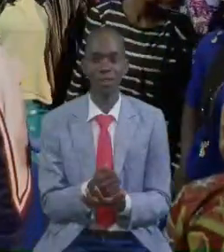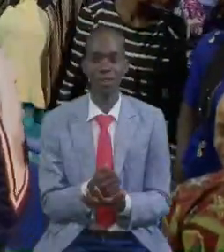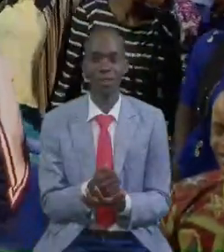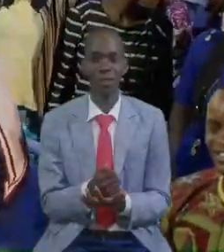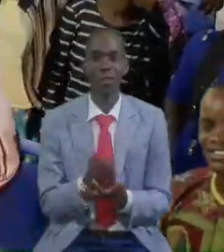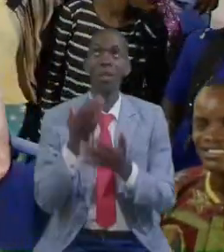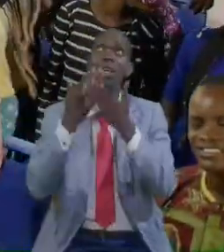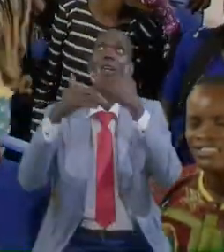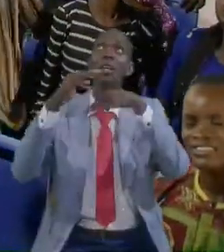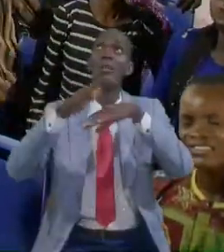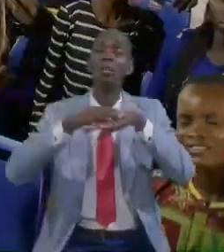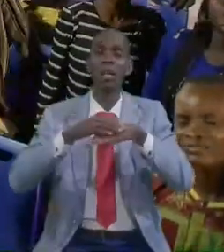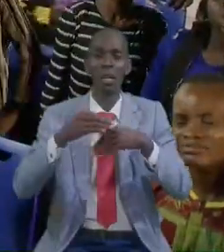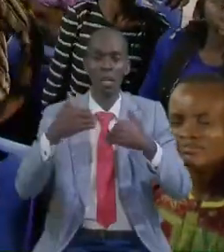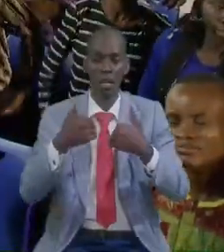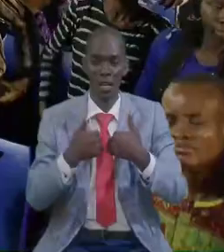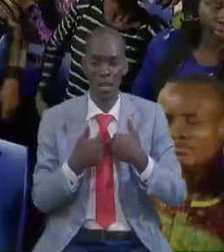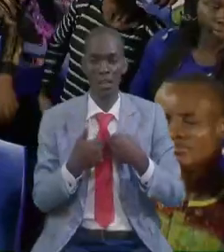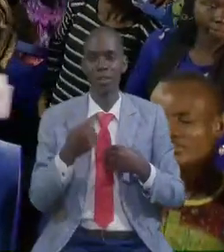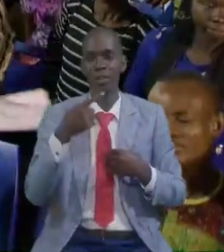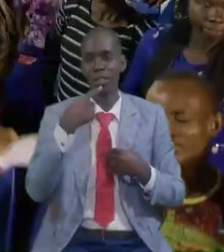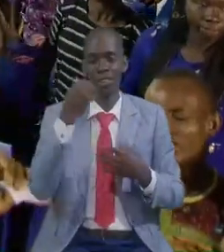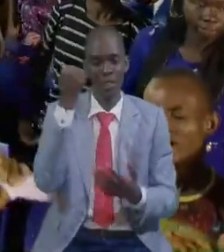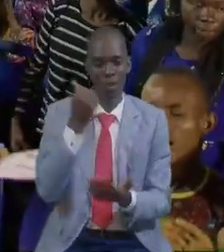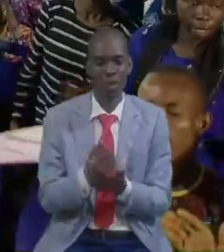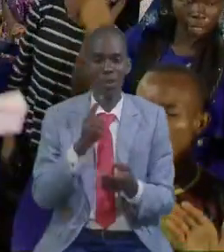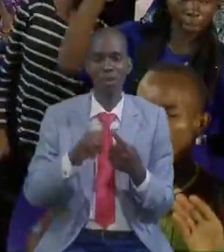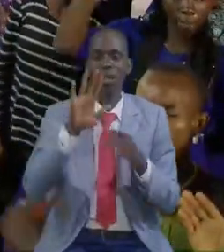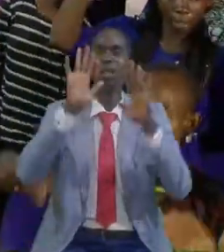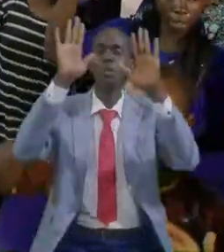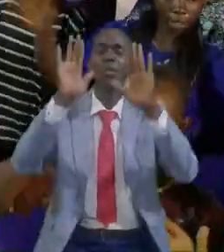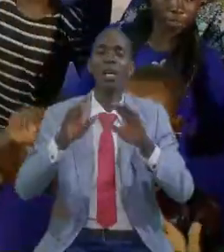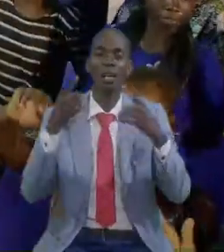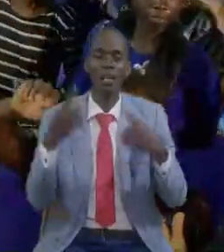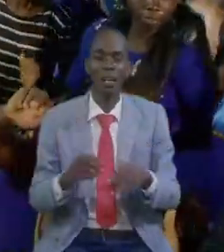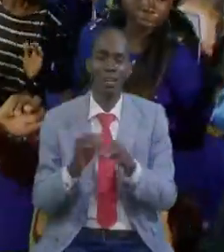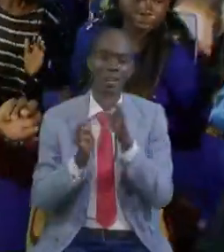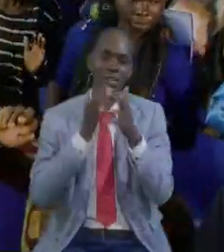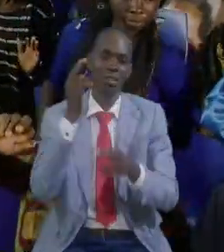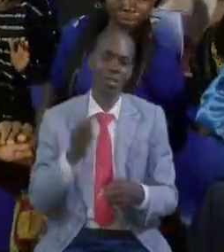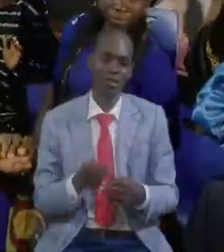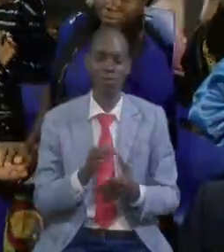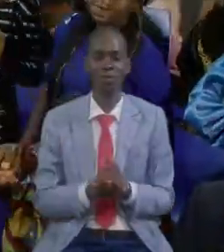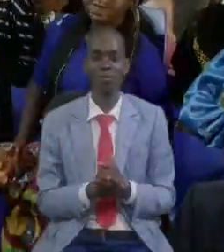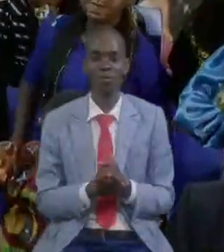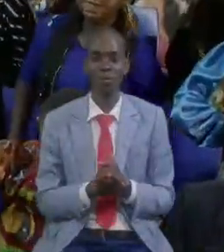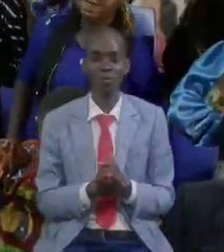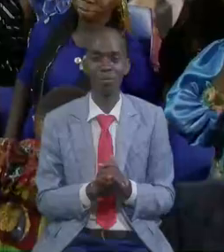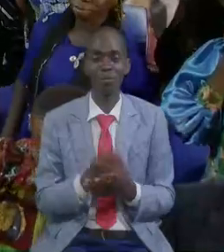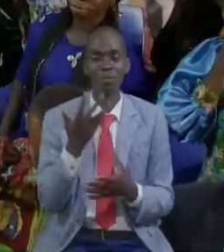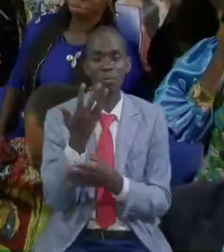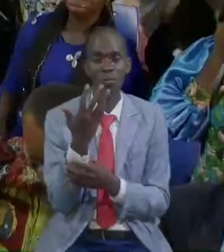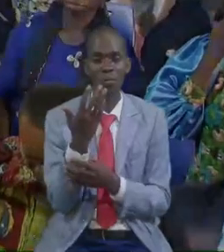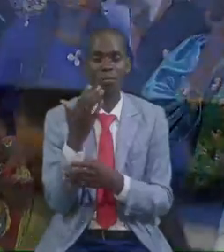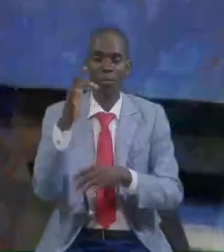Heaven has said amen to your miracle. You lay your hand where you